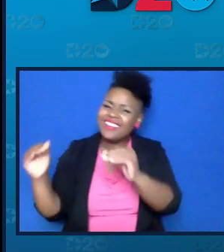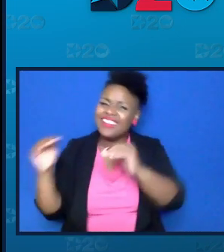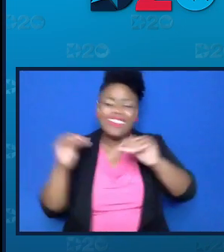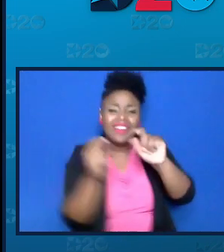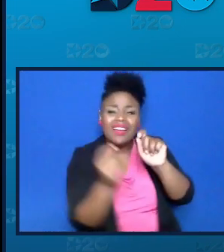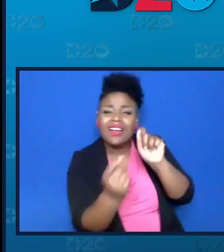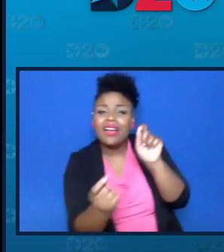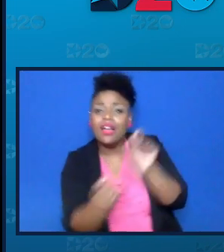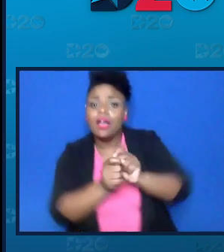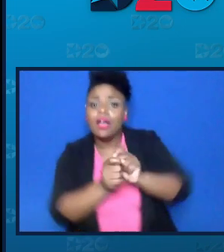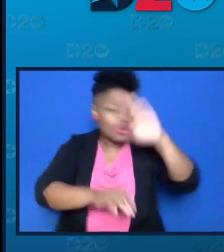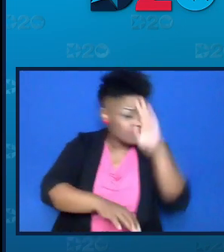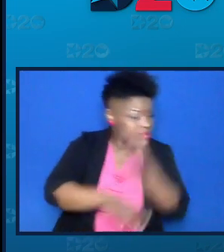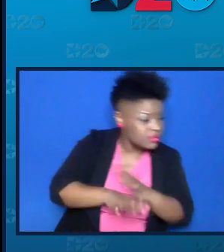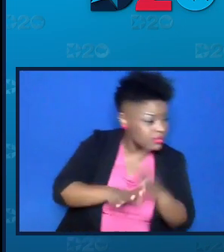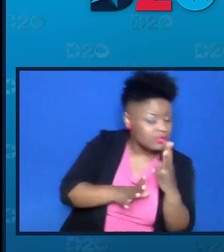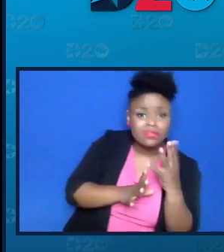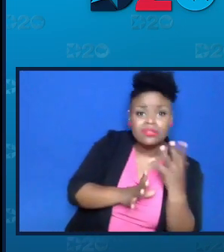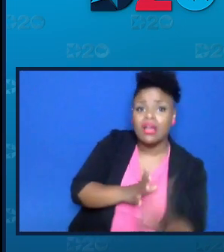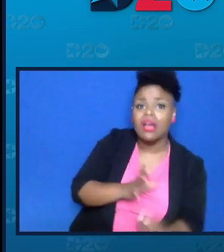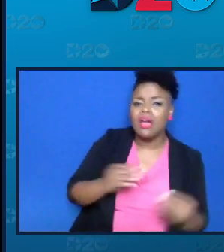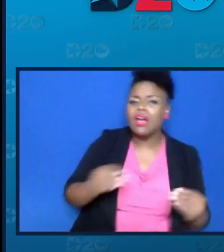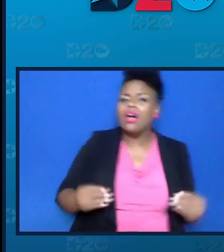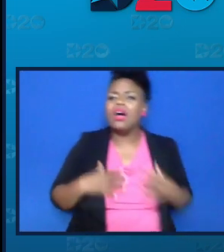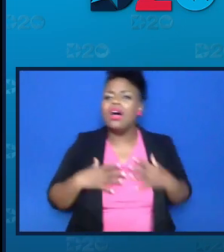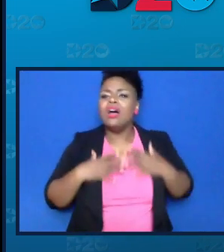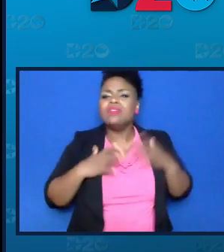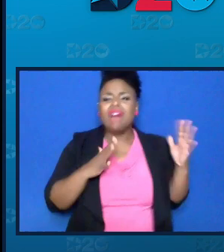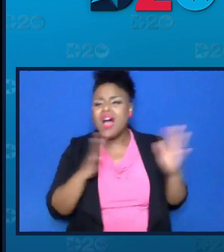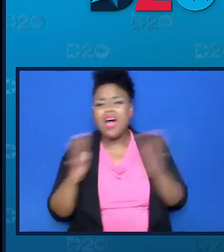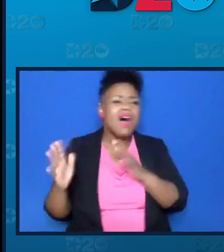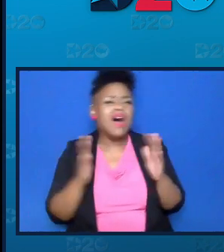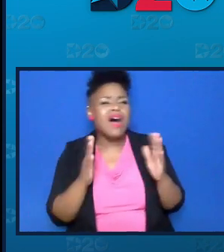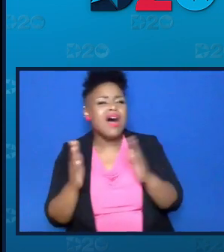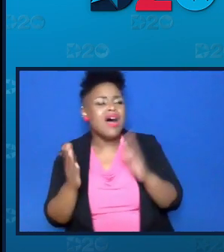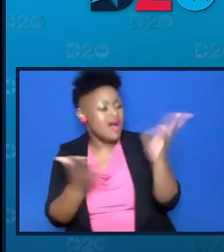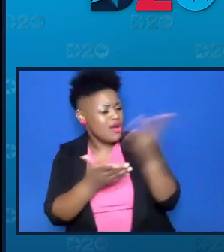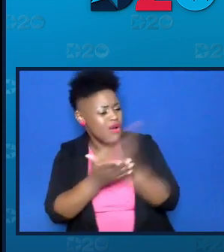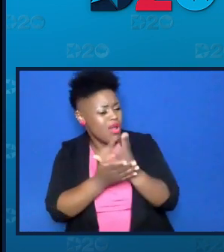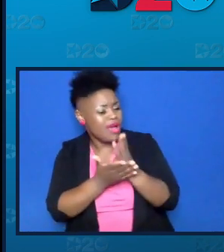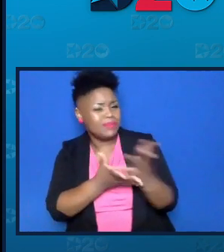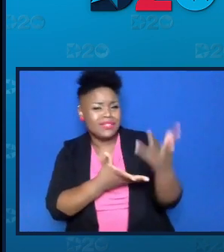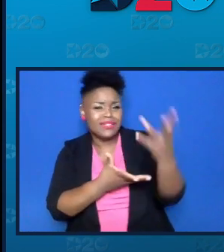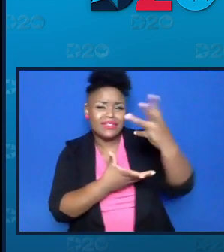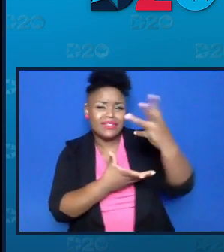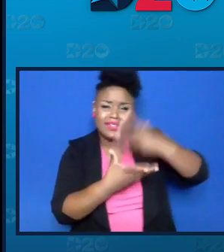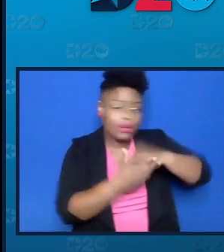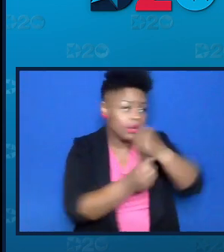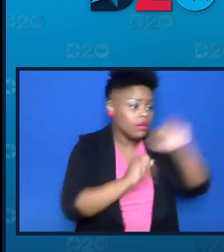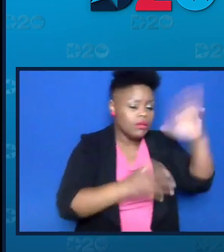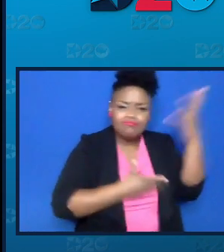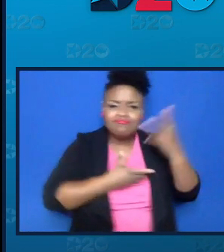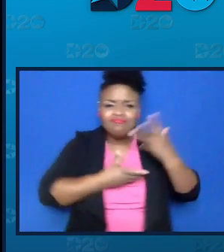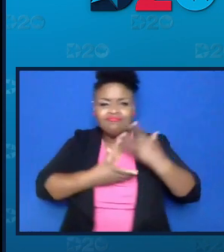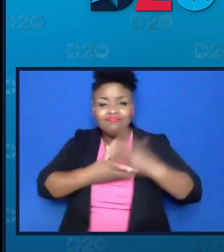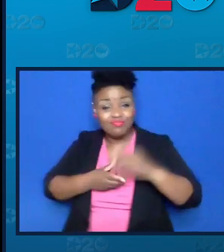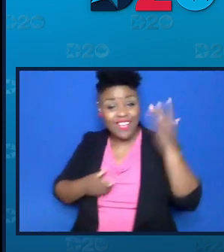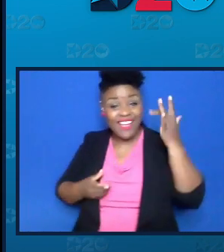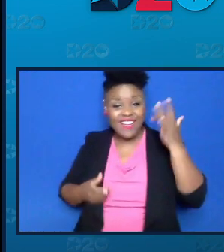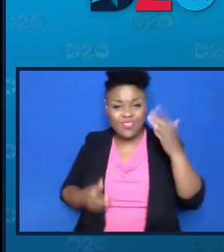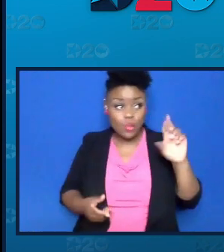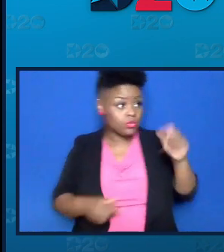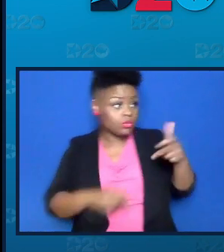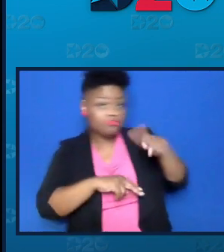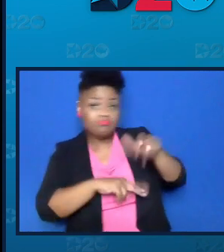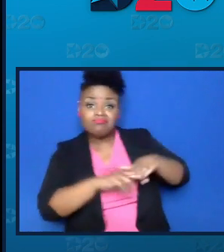spirit is revisiting us. True and living, living in us. Resistance is us. That's why Rosa sat on the bus. That's why we